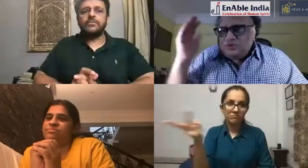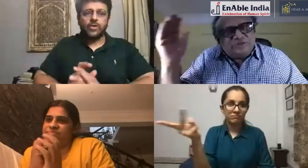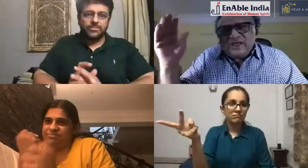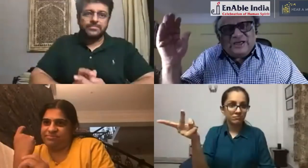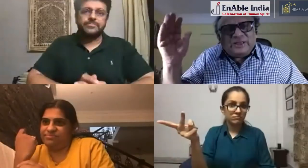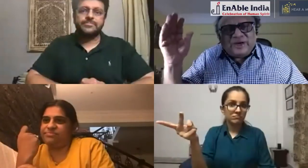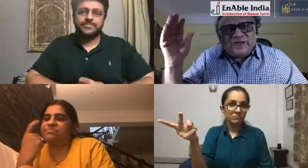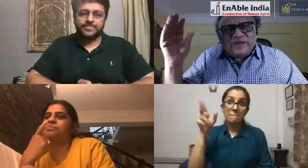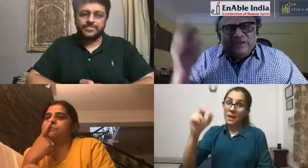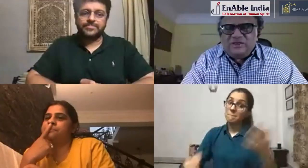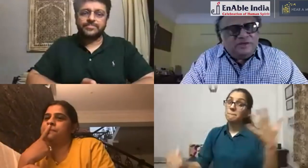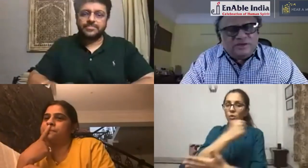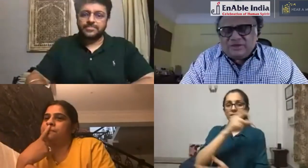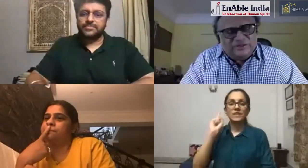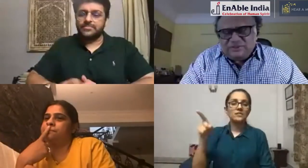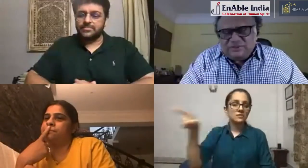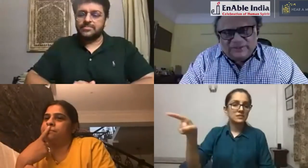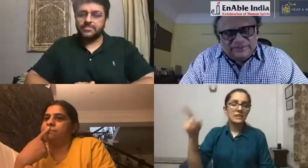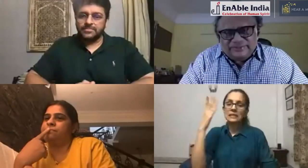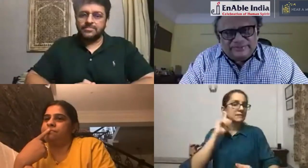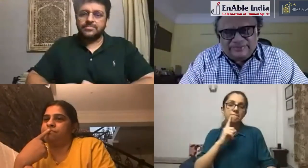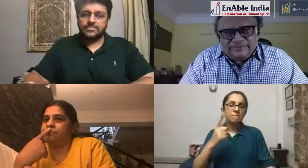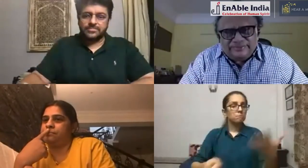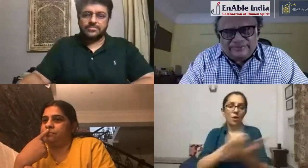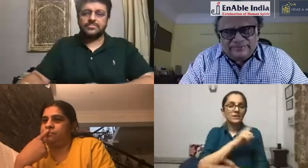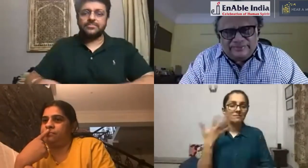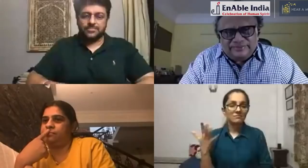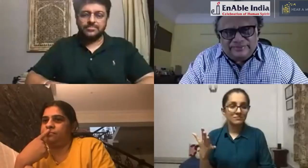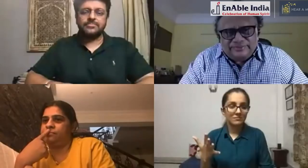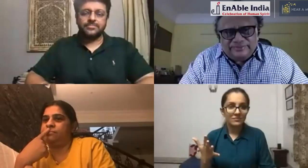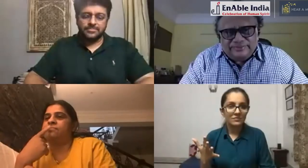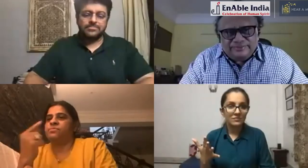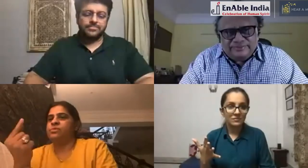So they are the priority, not disabled.